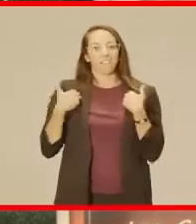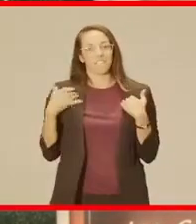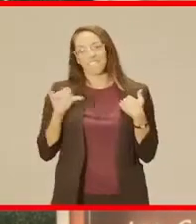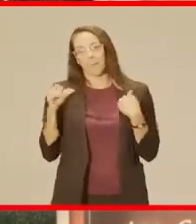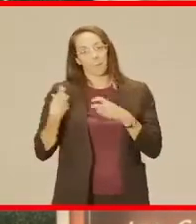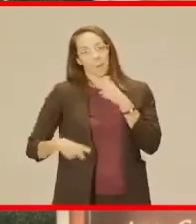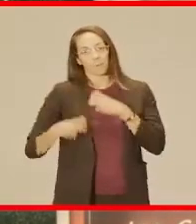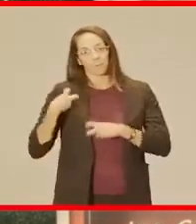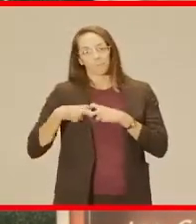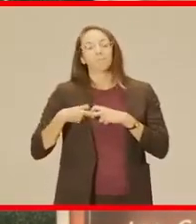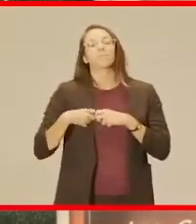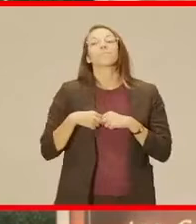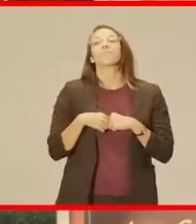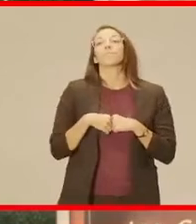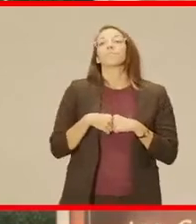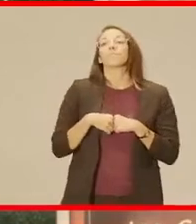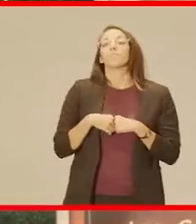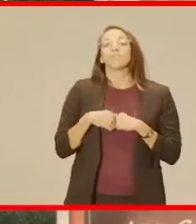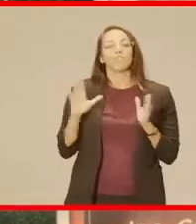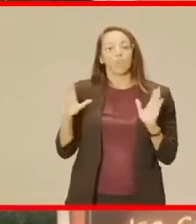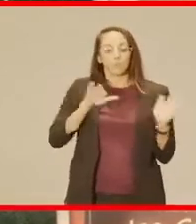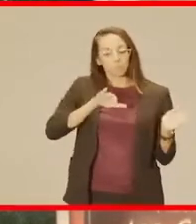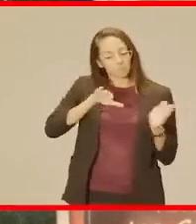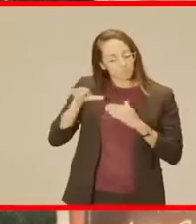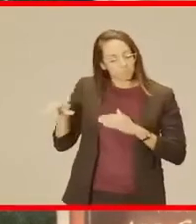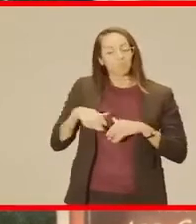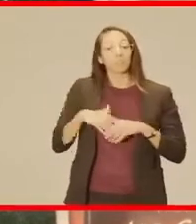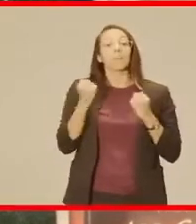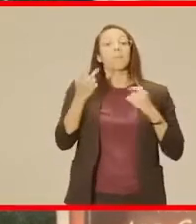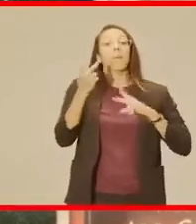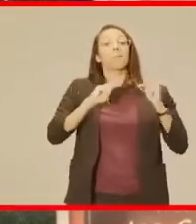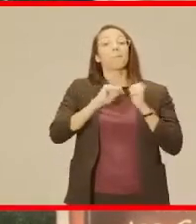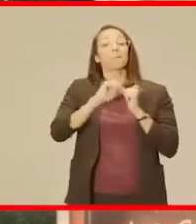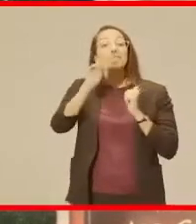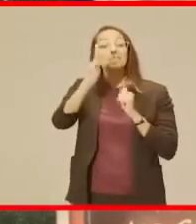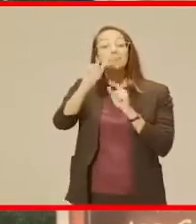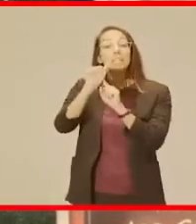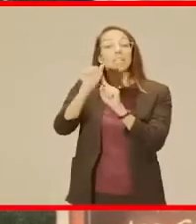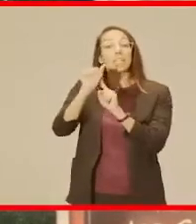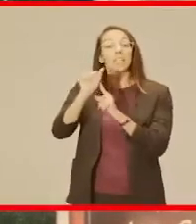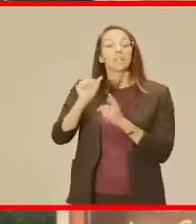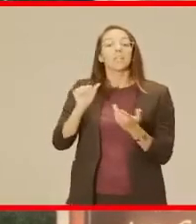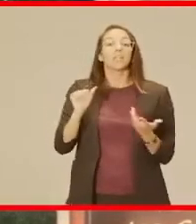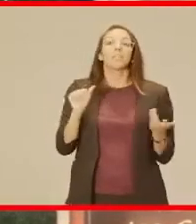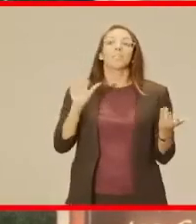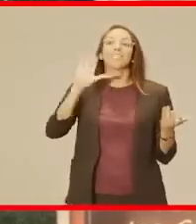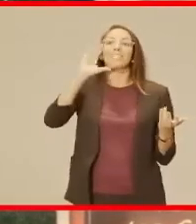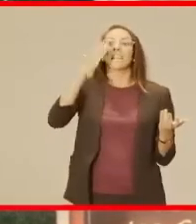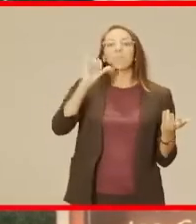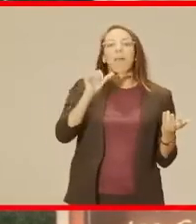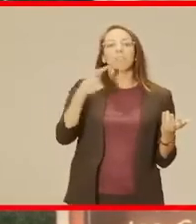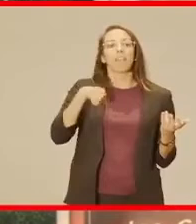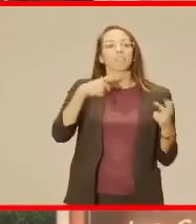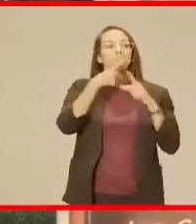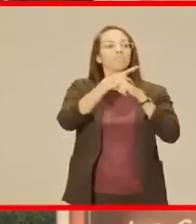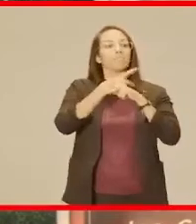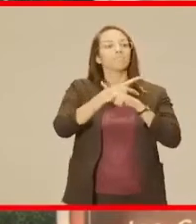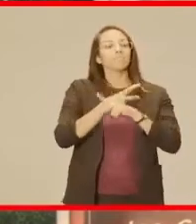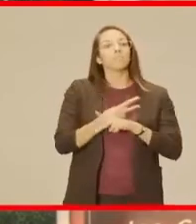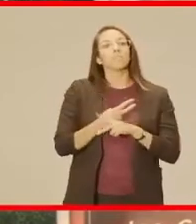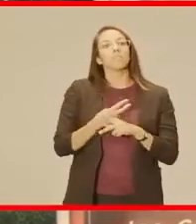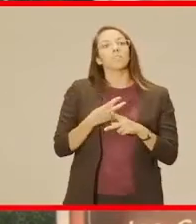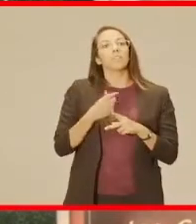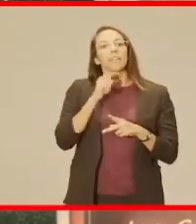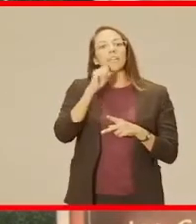Many people with disabilities often find that they